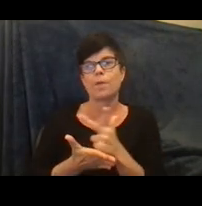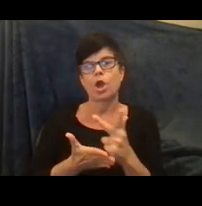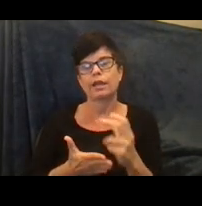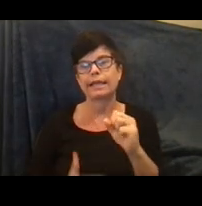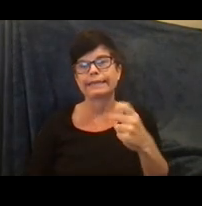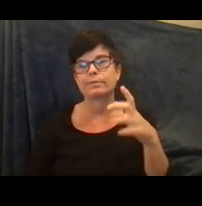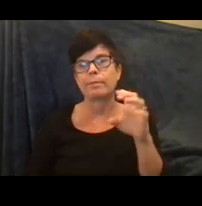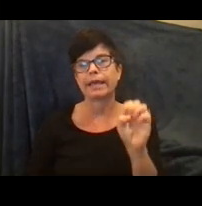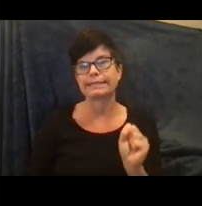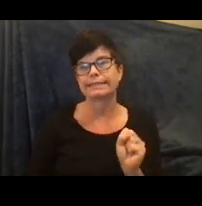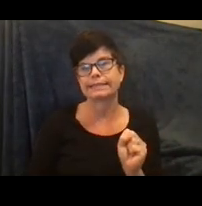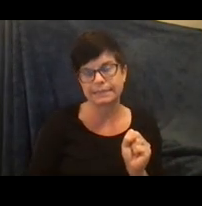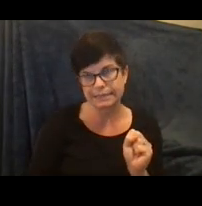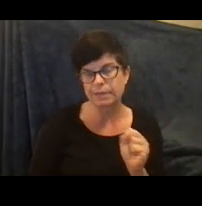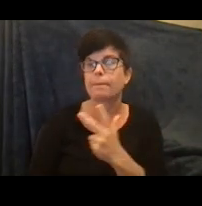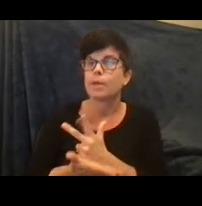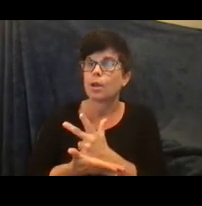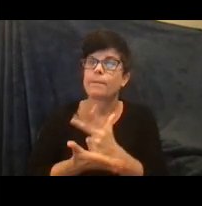Parking.